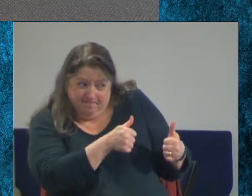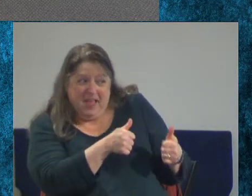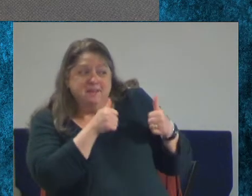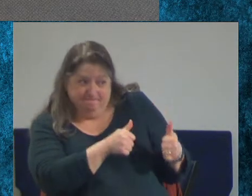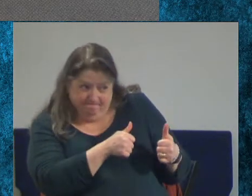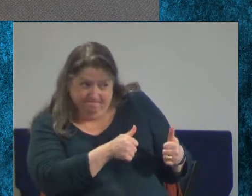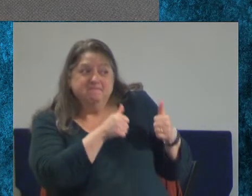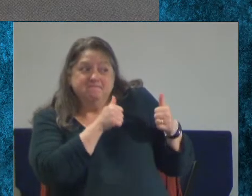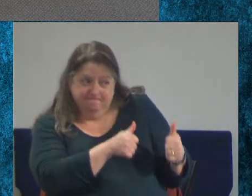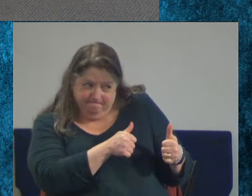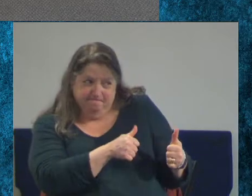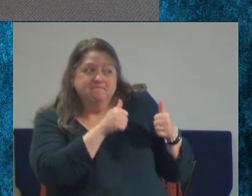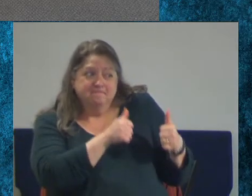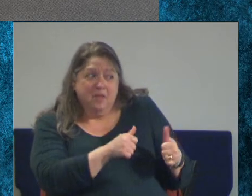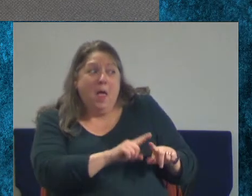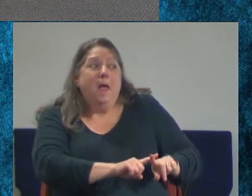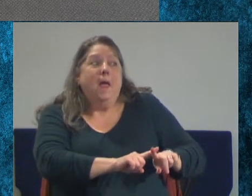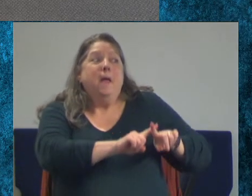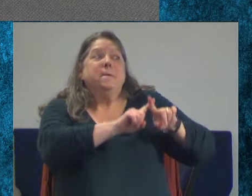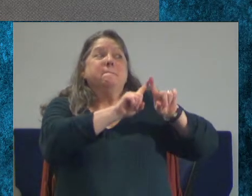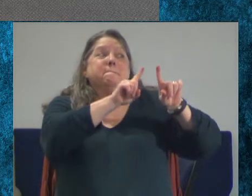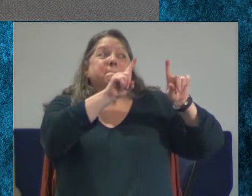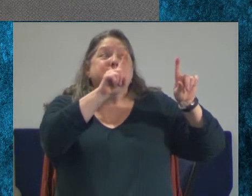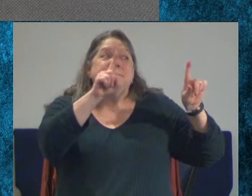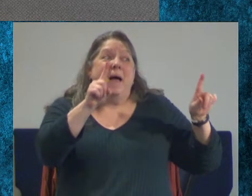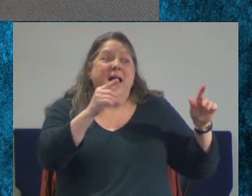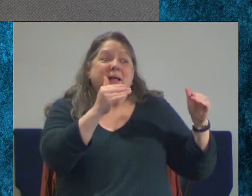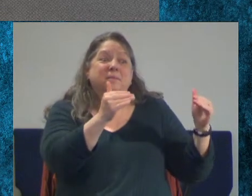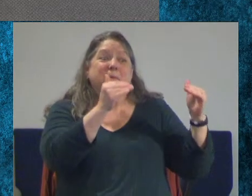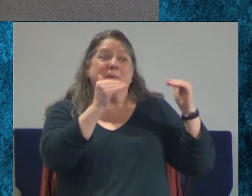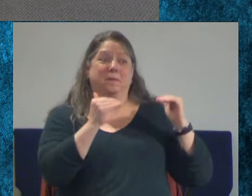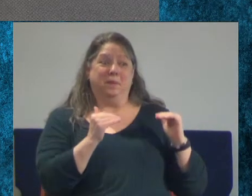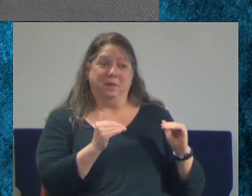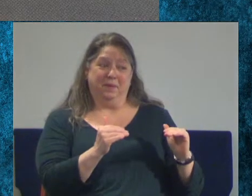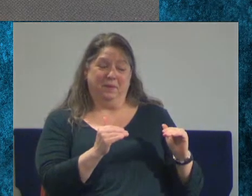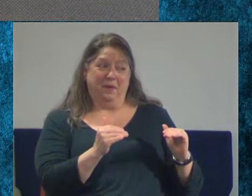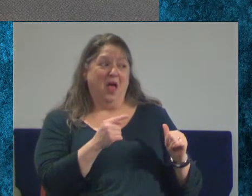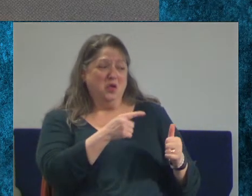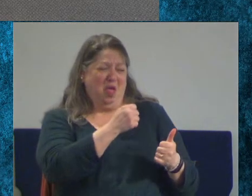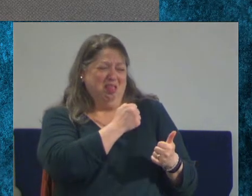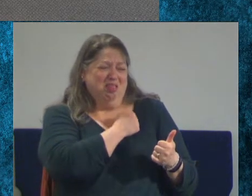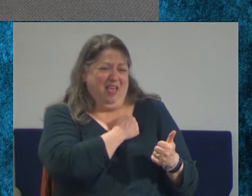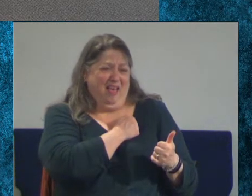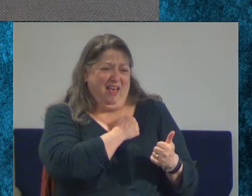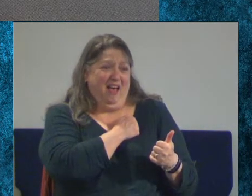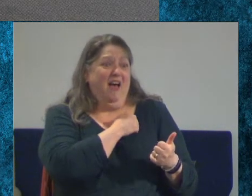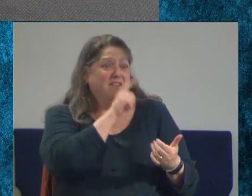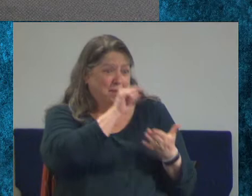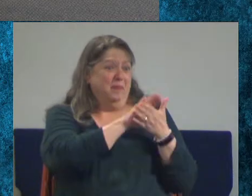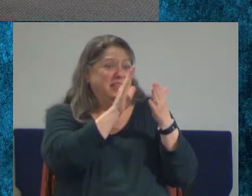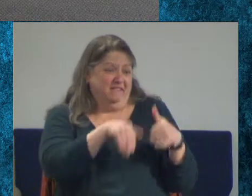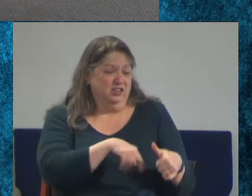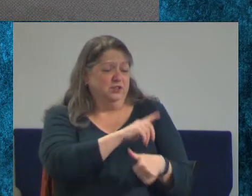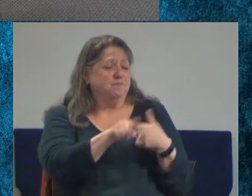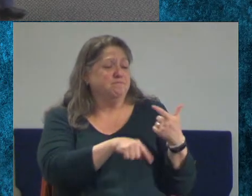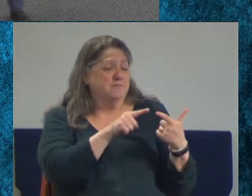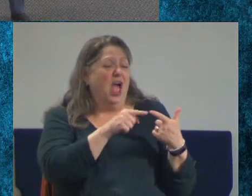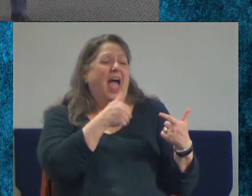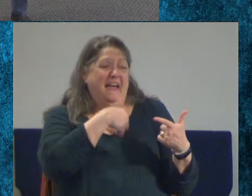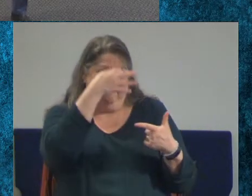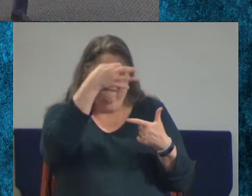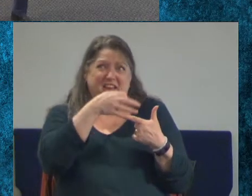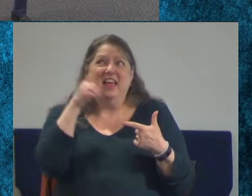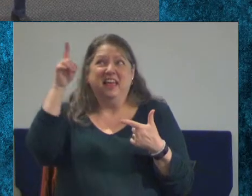You're doing well, Philemon. You're on the right path. You're loving the saints, the people of God, and you have faith in the